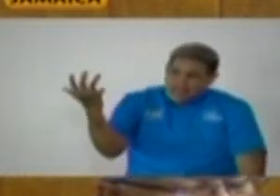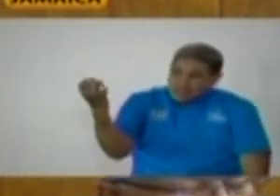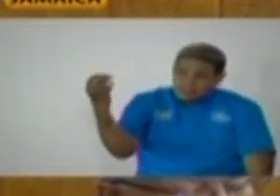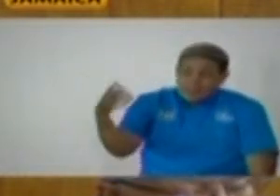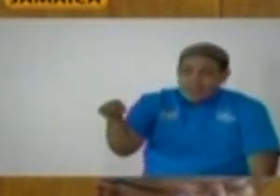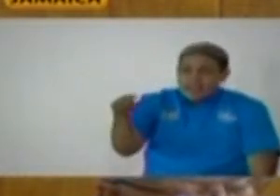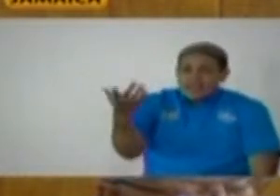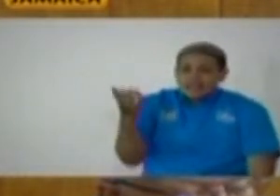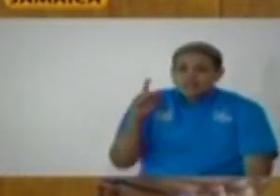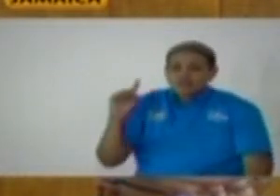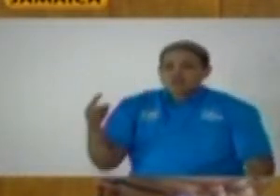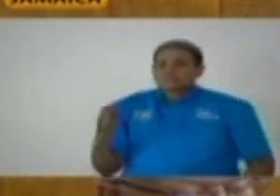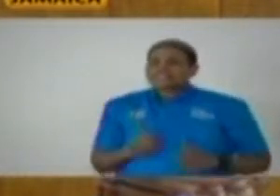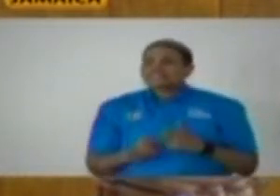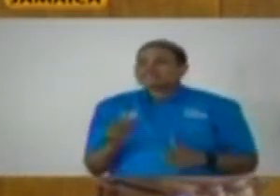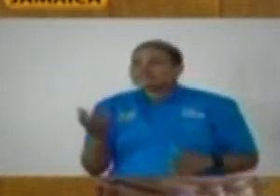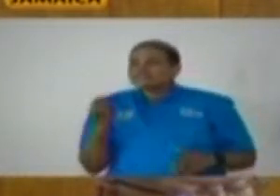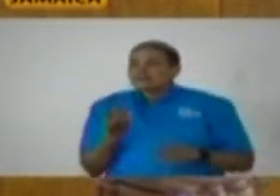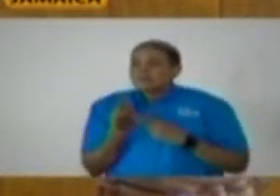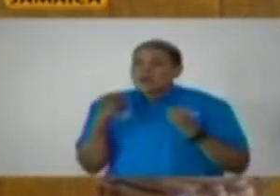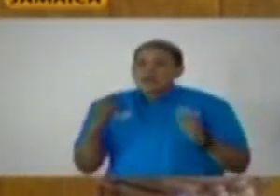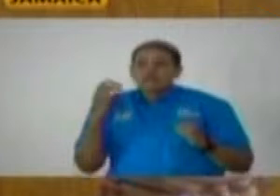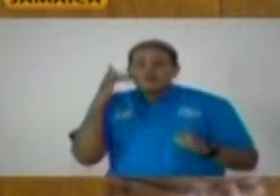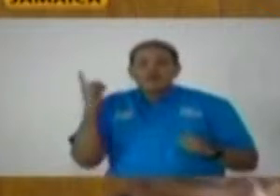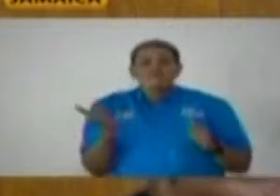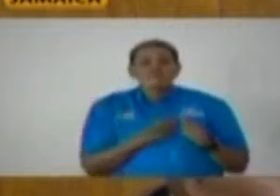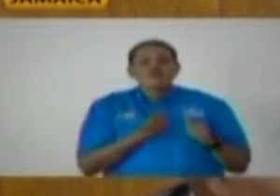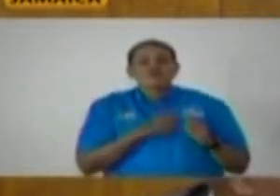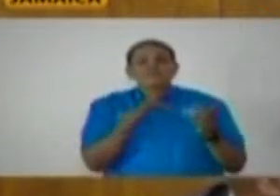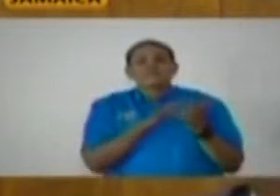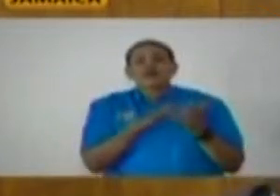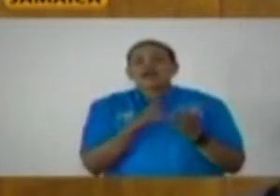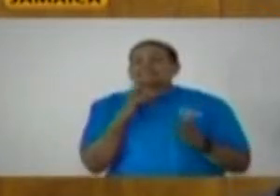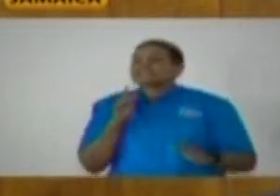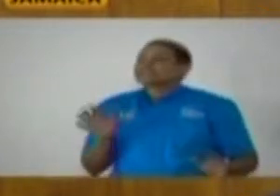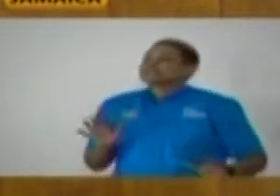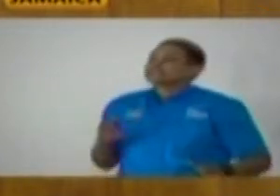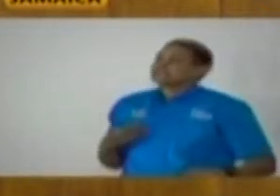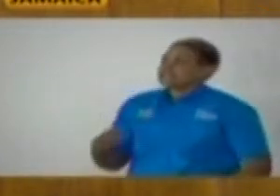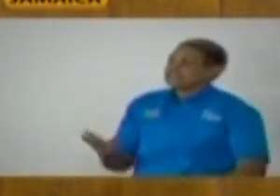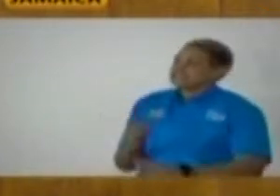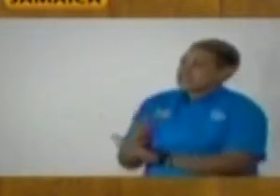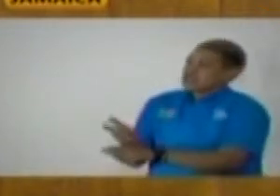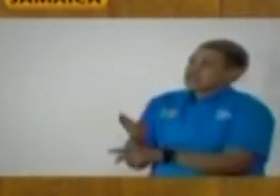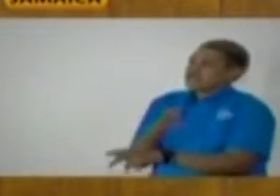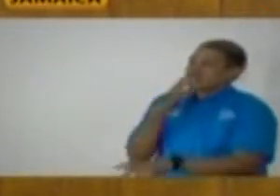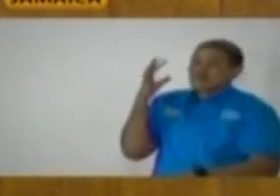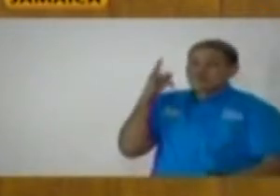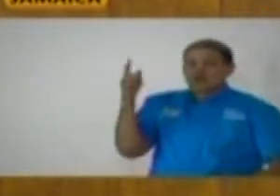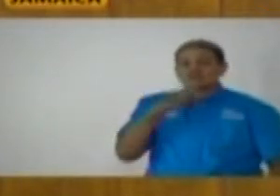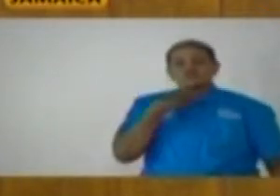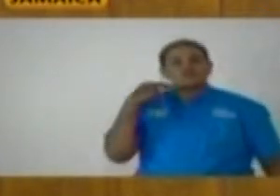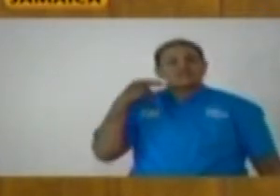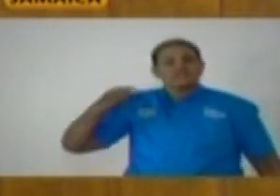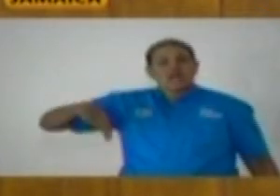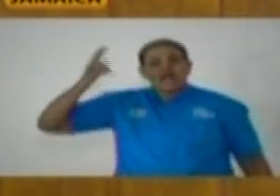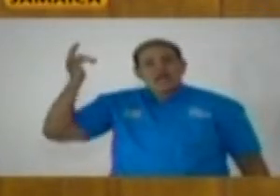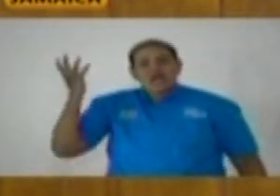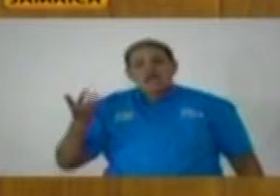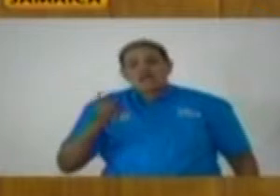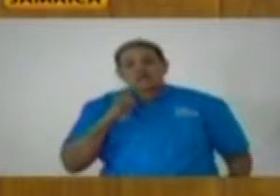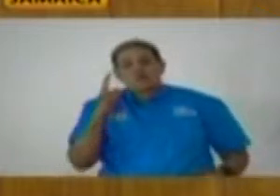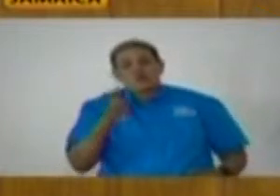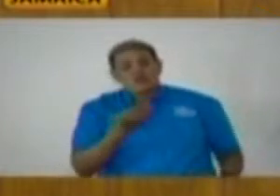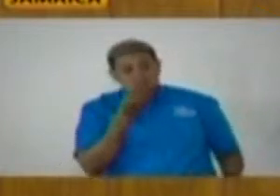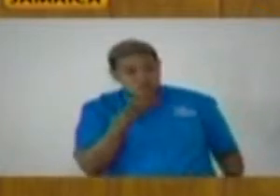of them, it's just very difficult. It's difficult because, first, banks are reluctant to lend for farming because the risks are high. One